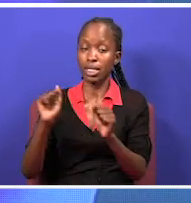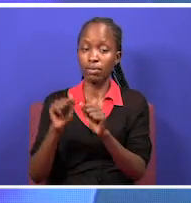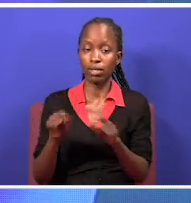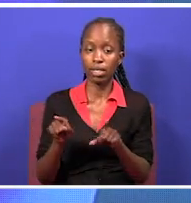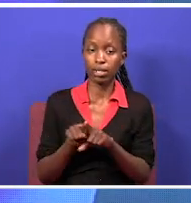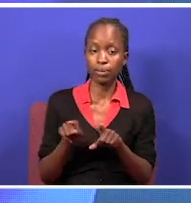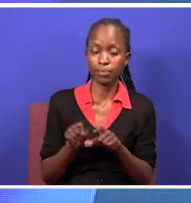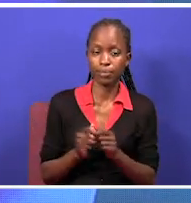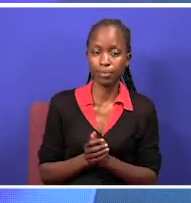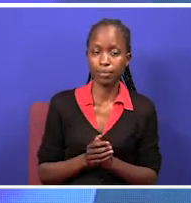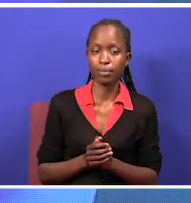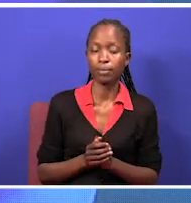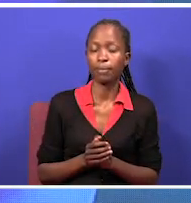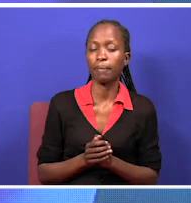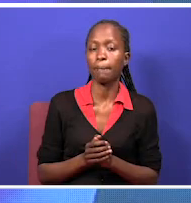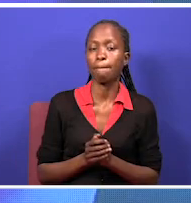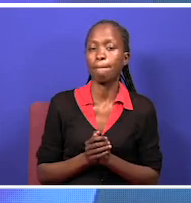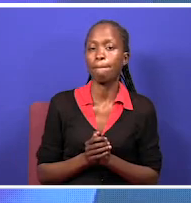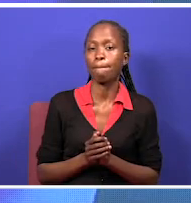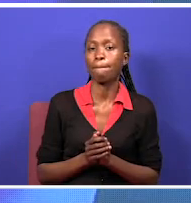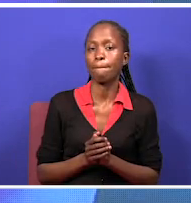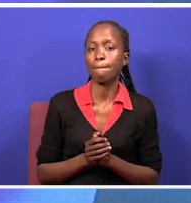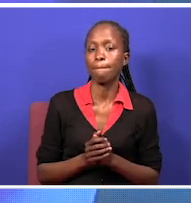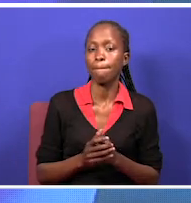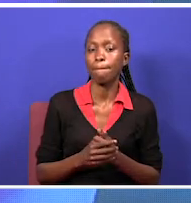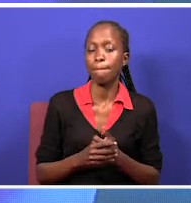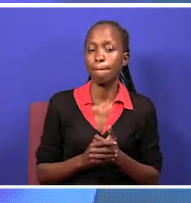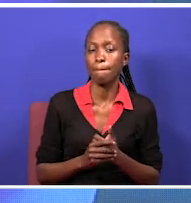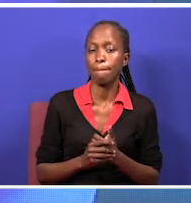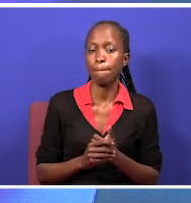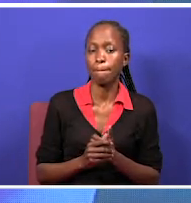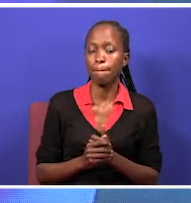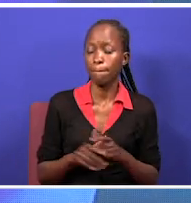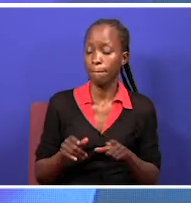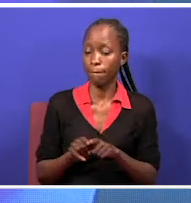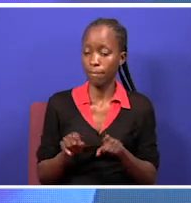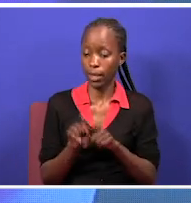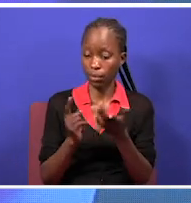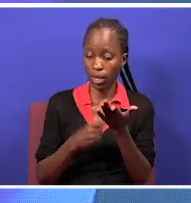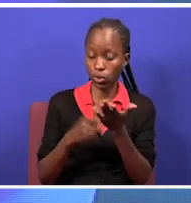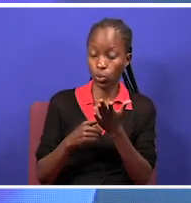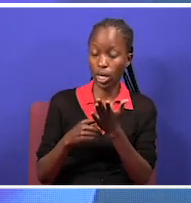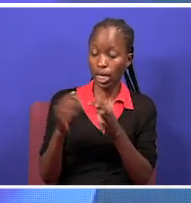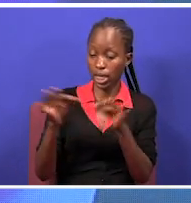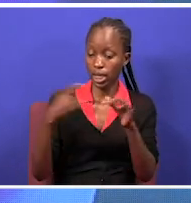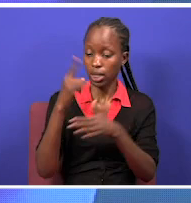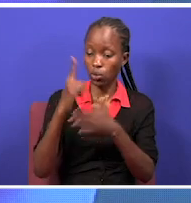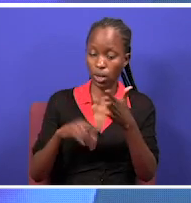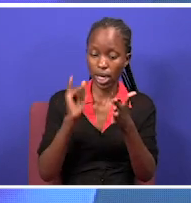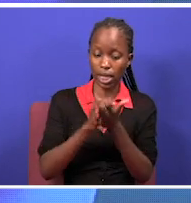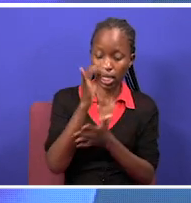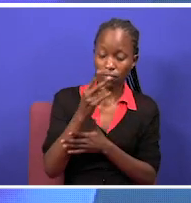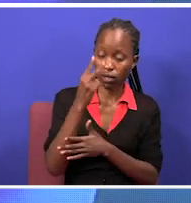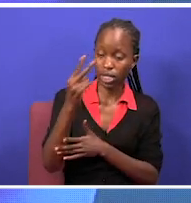ukiona chaenea, kimeundwa. Somebody put a lot of work in it. If you